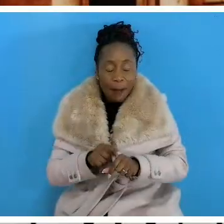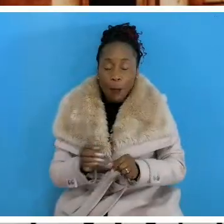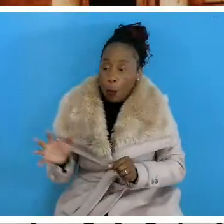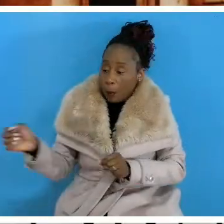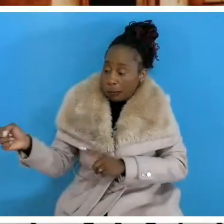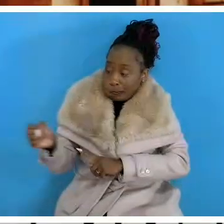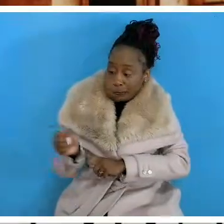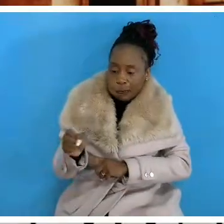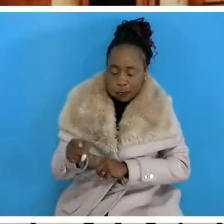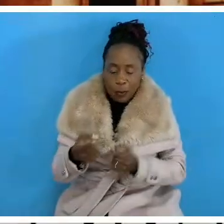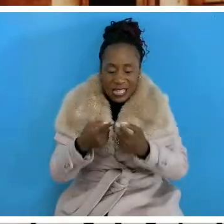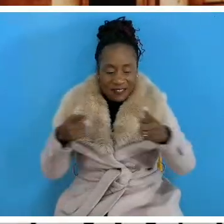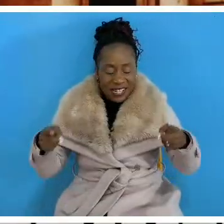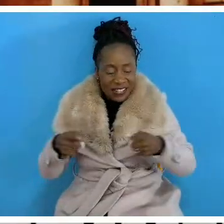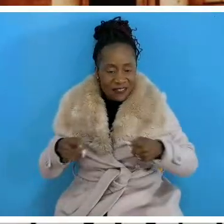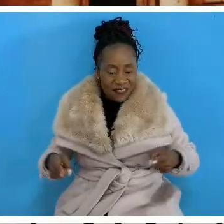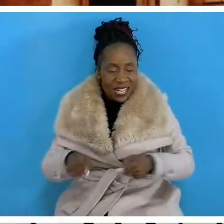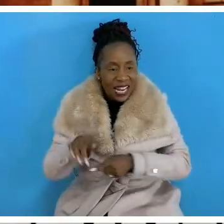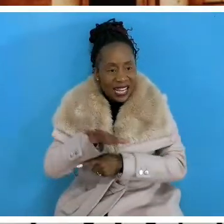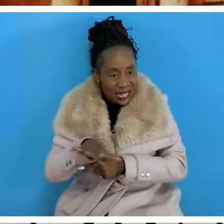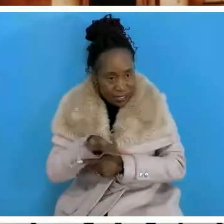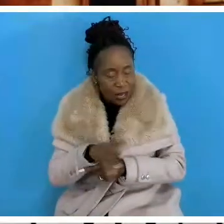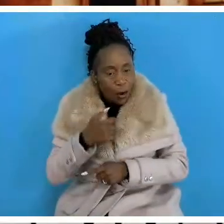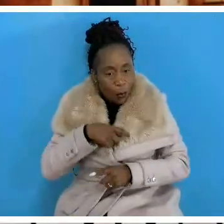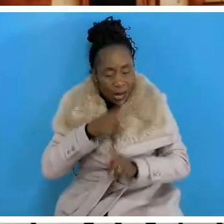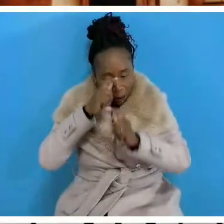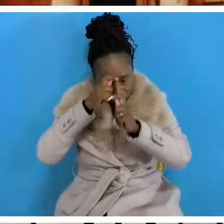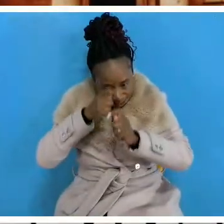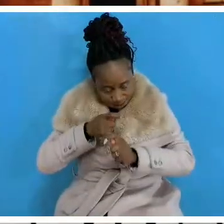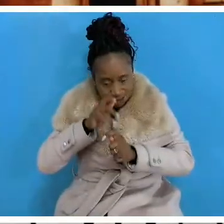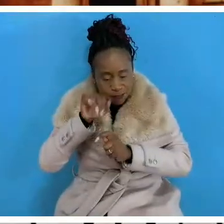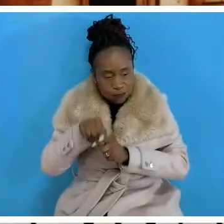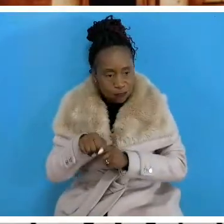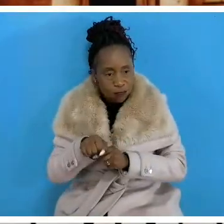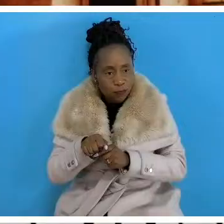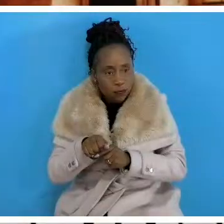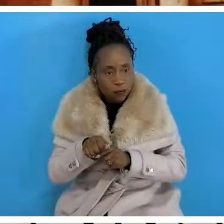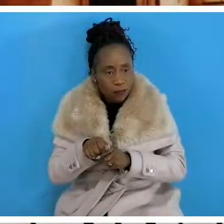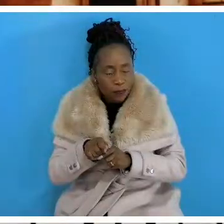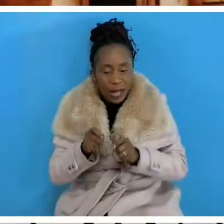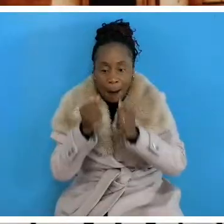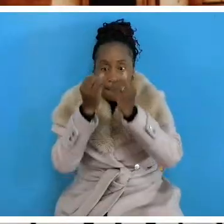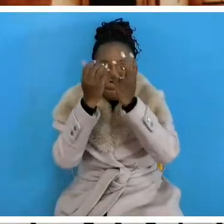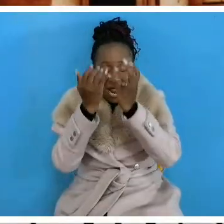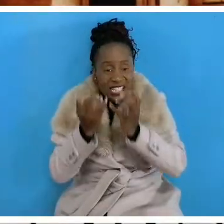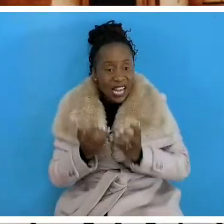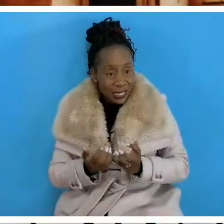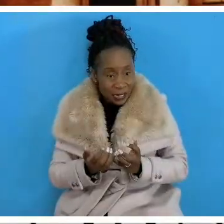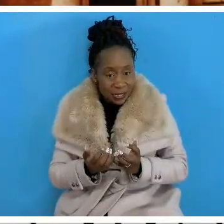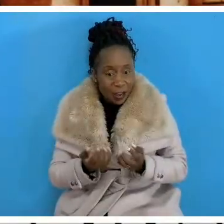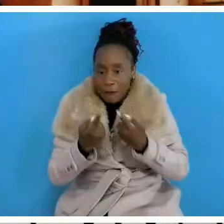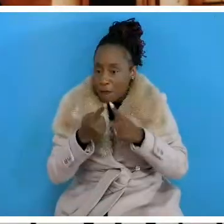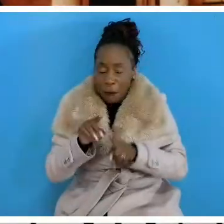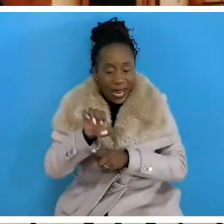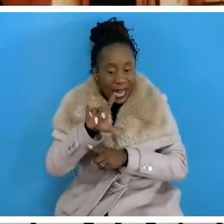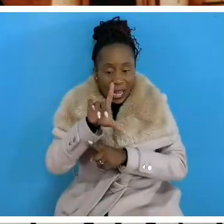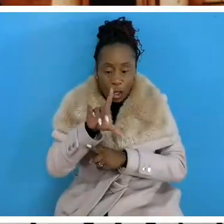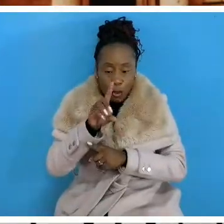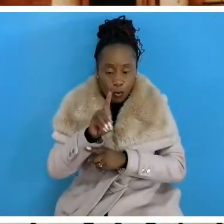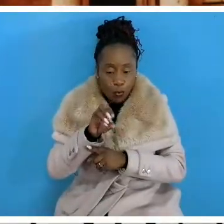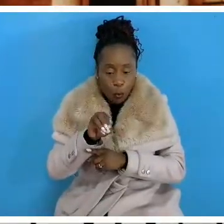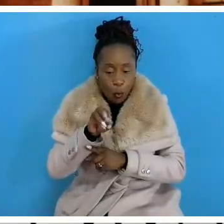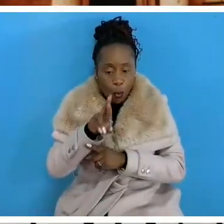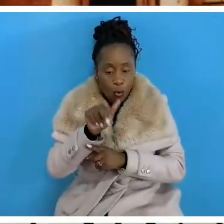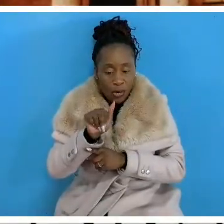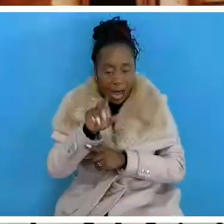areas, we are acknowledging the fact that the budget is not for Eldorado Park, it's